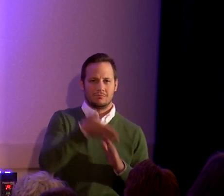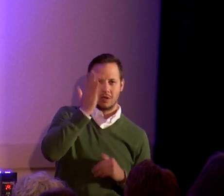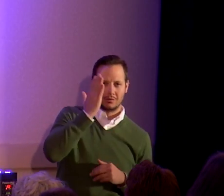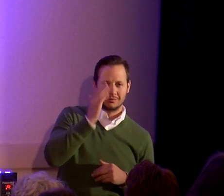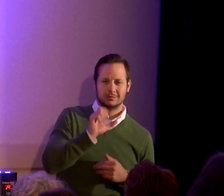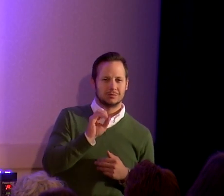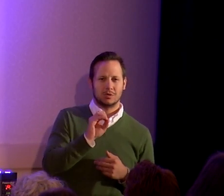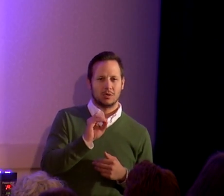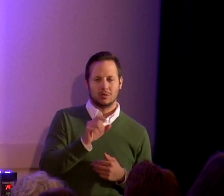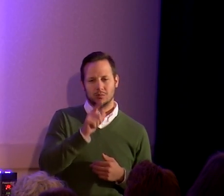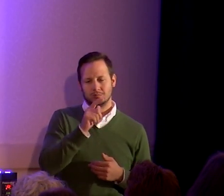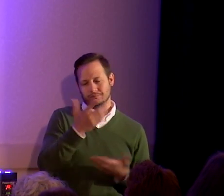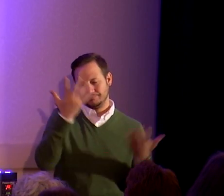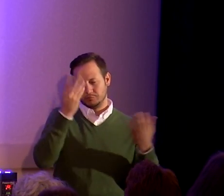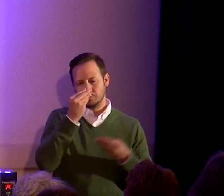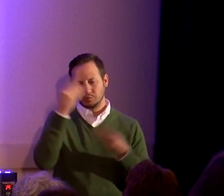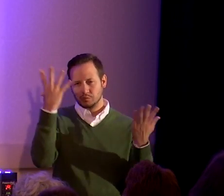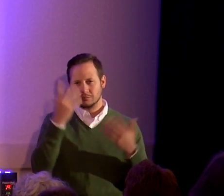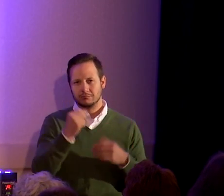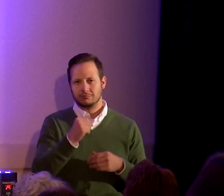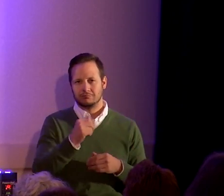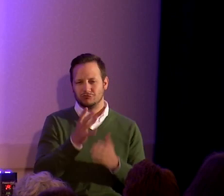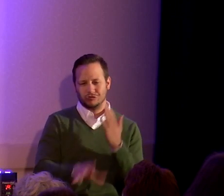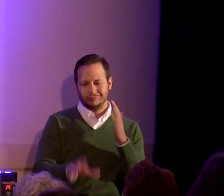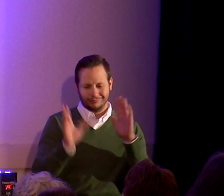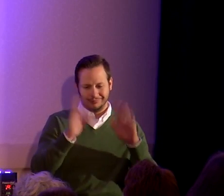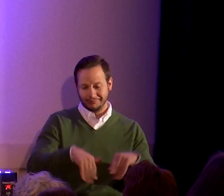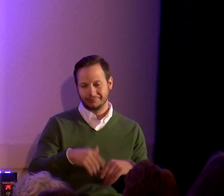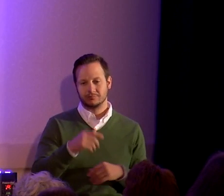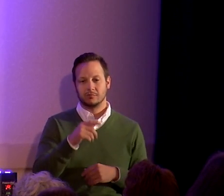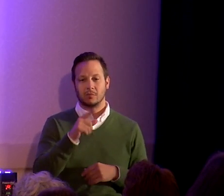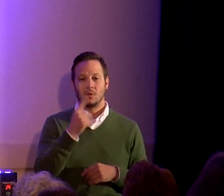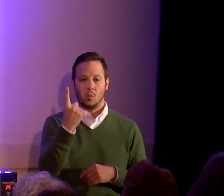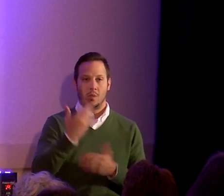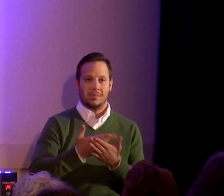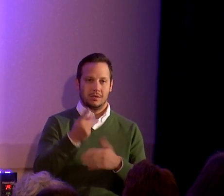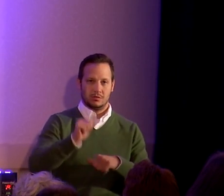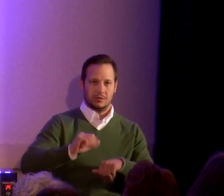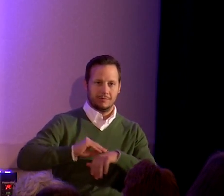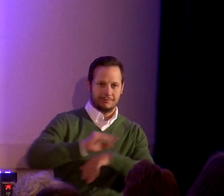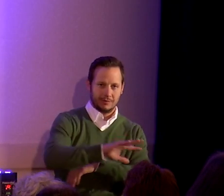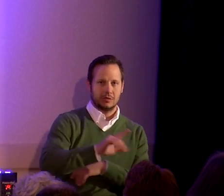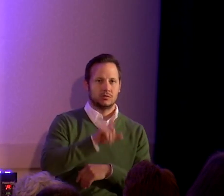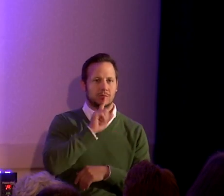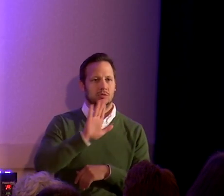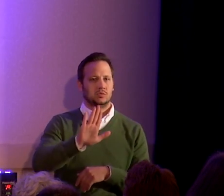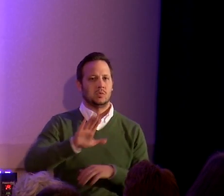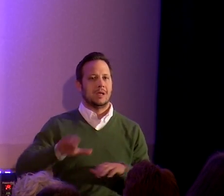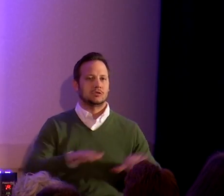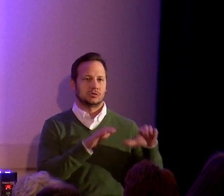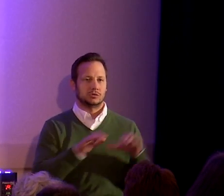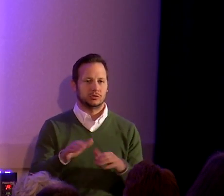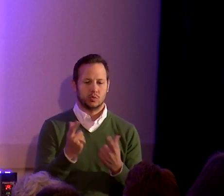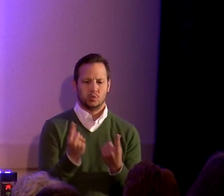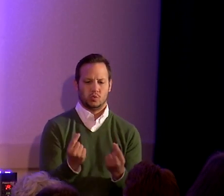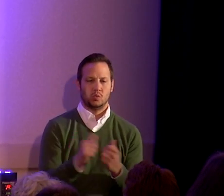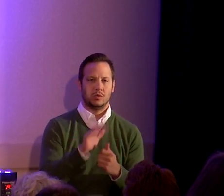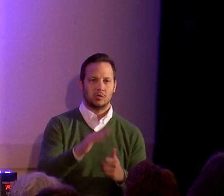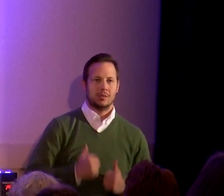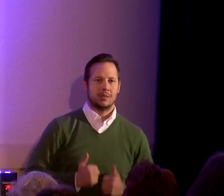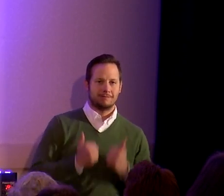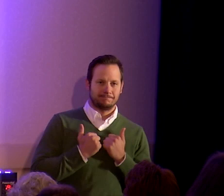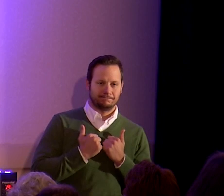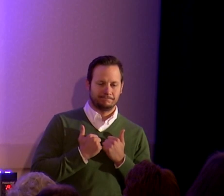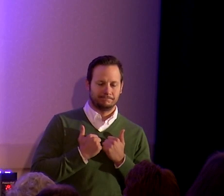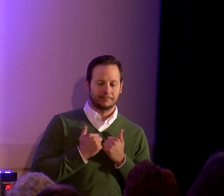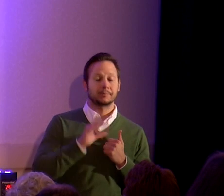matter. Who gives a shit? The only thing you can affect is your actions, what you do with your life. And then on the